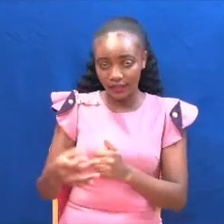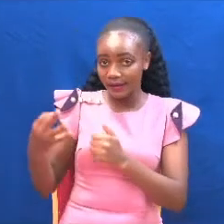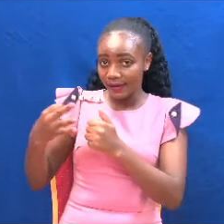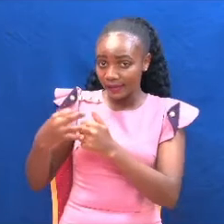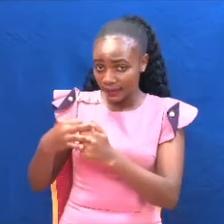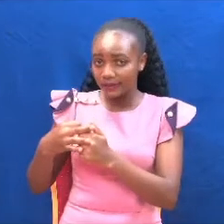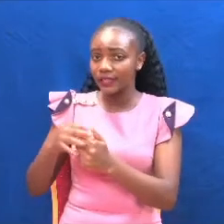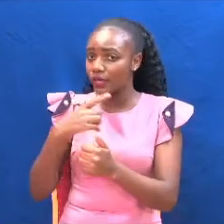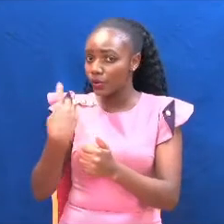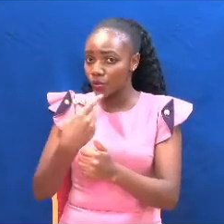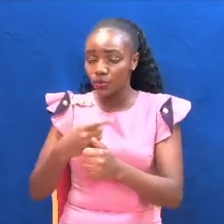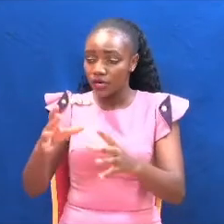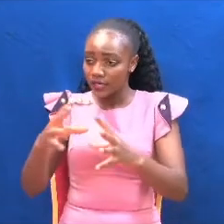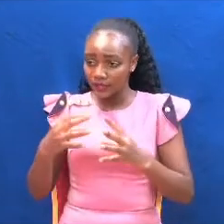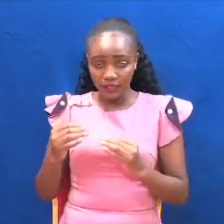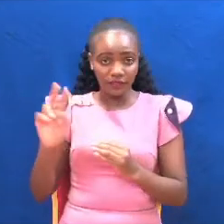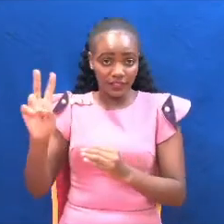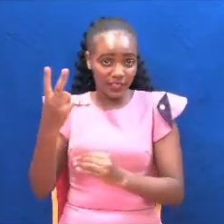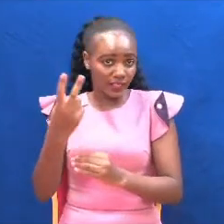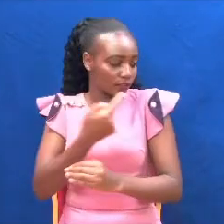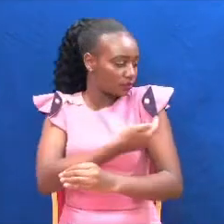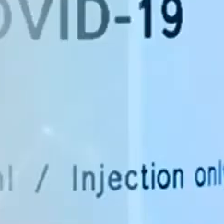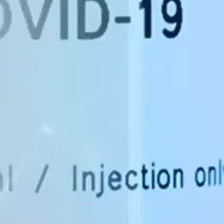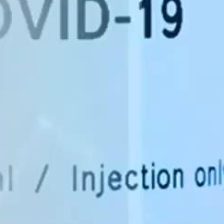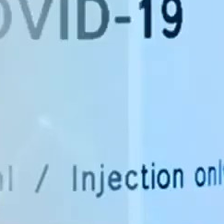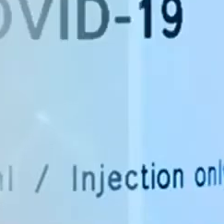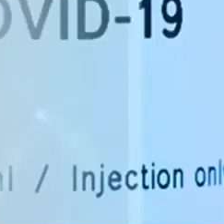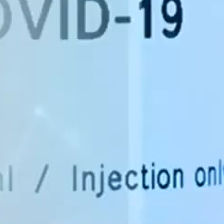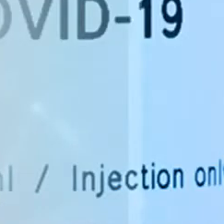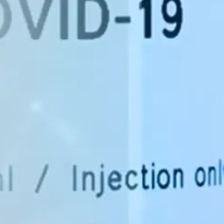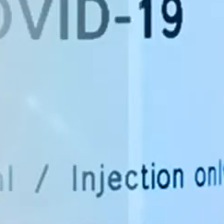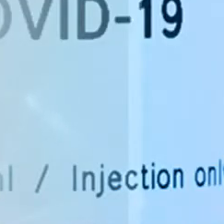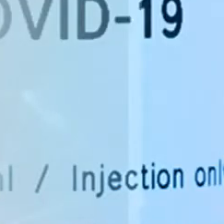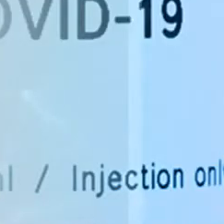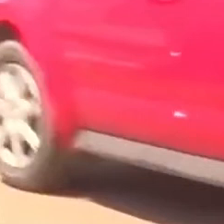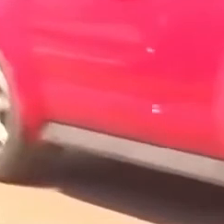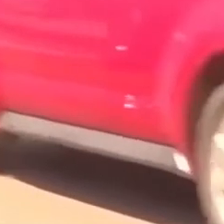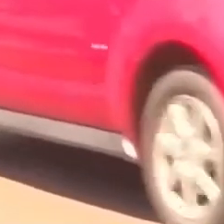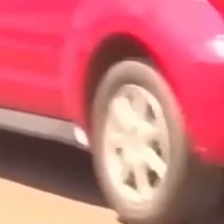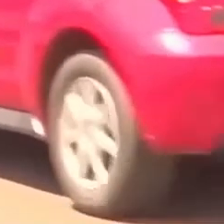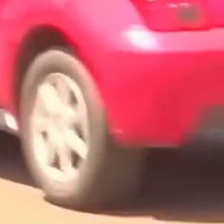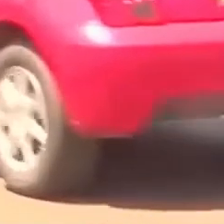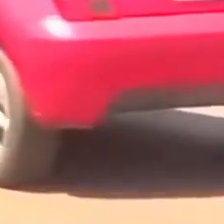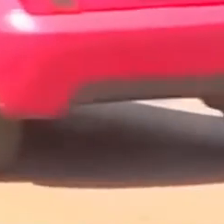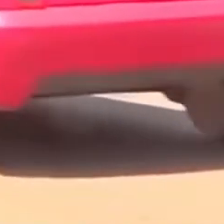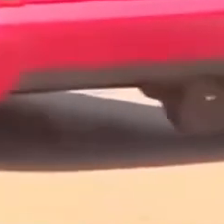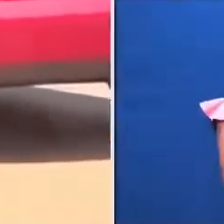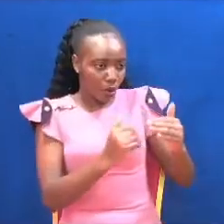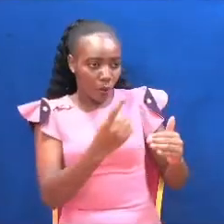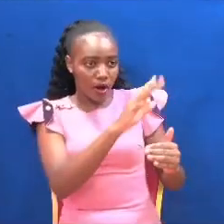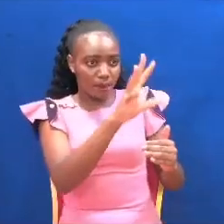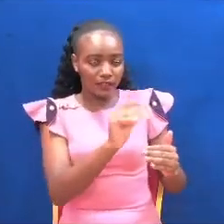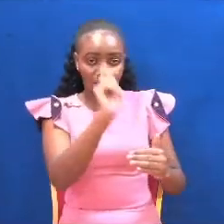289,800 who have so far received their second dose. This means in a span of 3 months, less than 1% of the